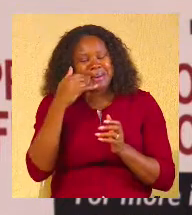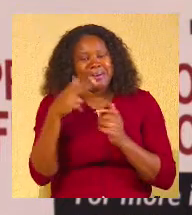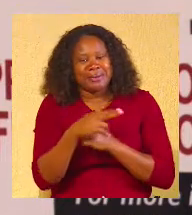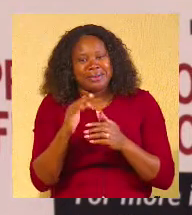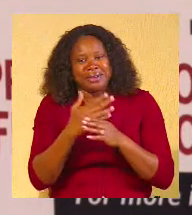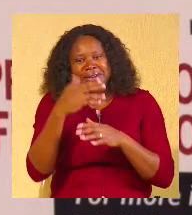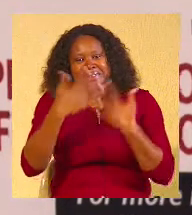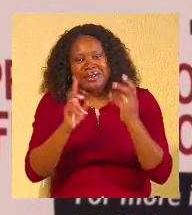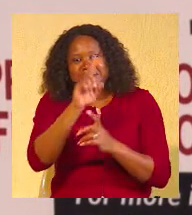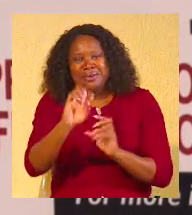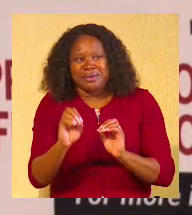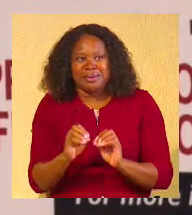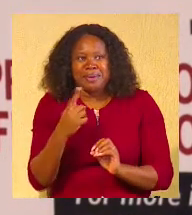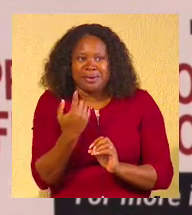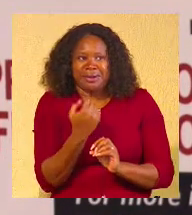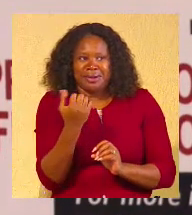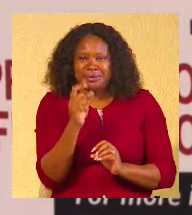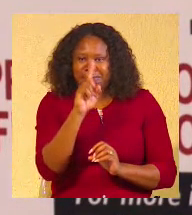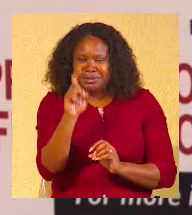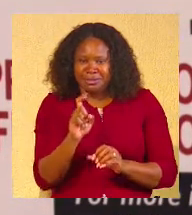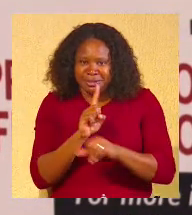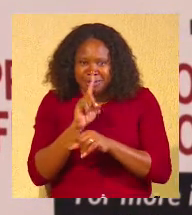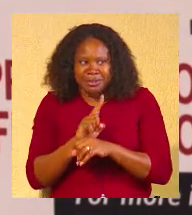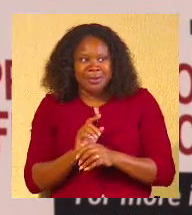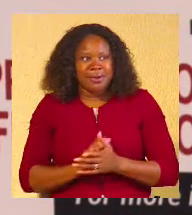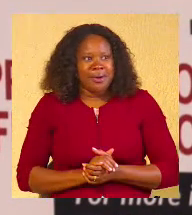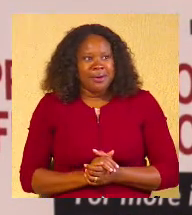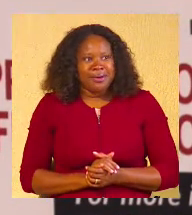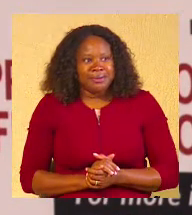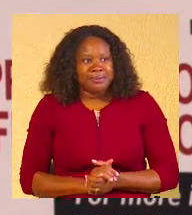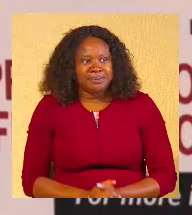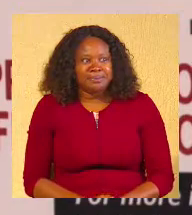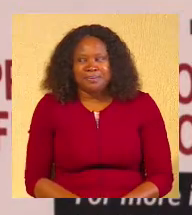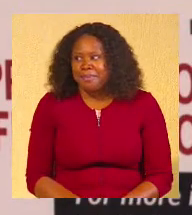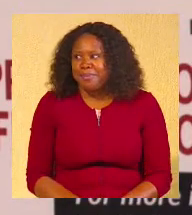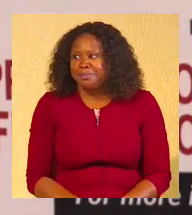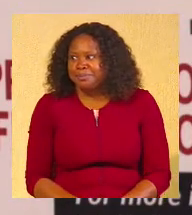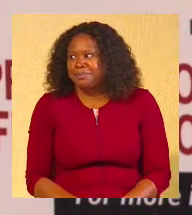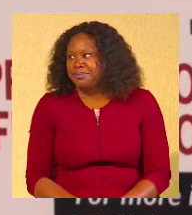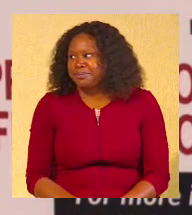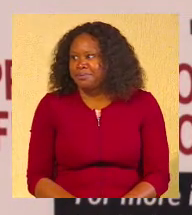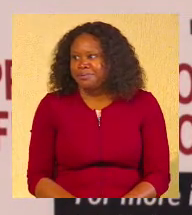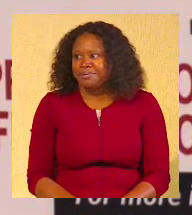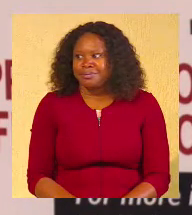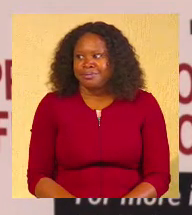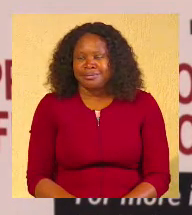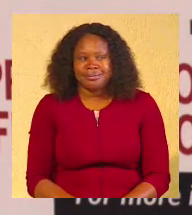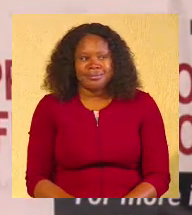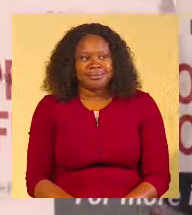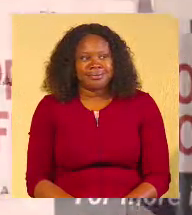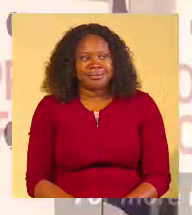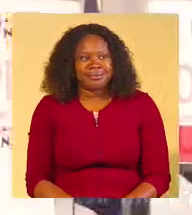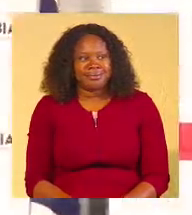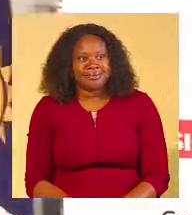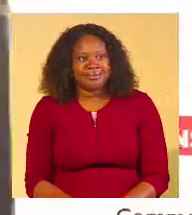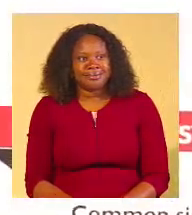your question, but I think we got the first part of your question. Ms. Gale, if you could perhaps attempt to answer the question, and any of